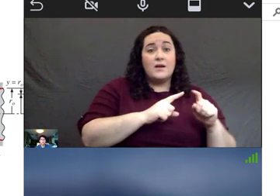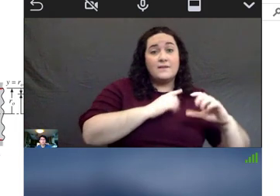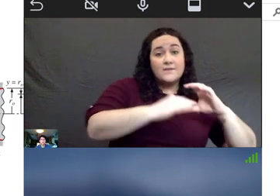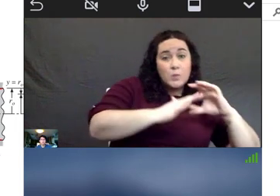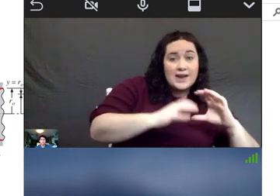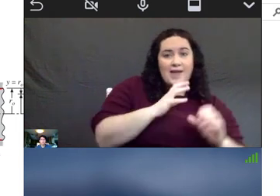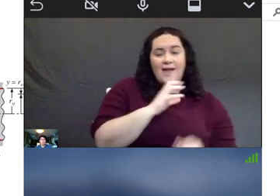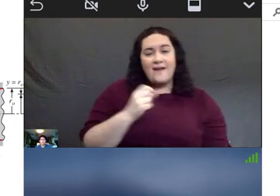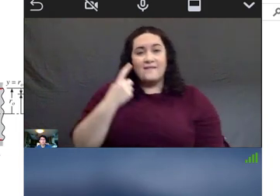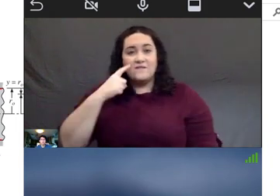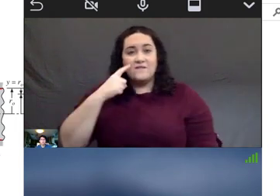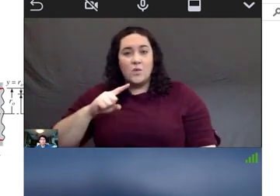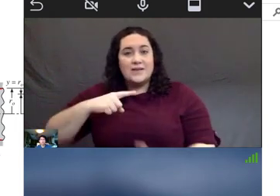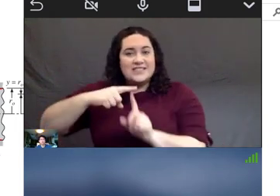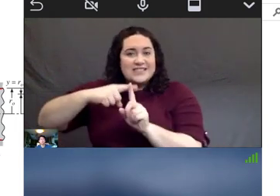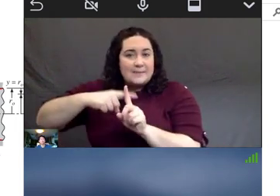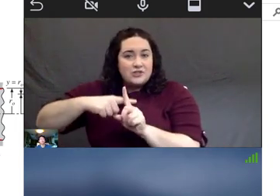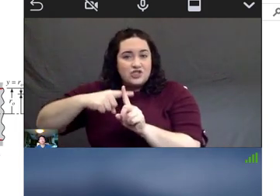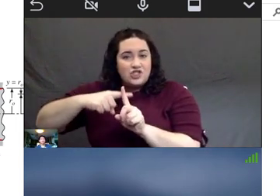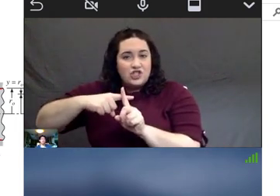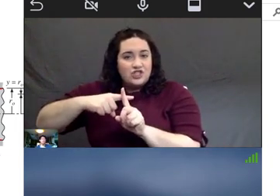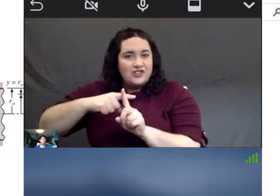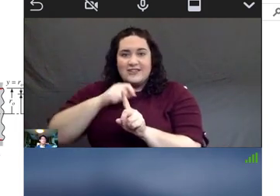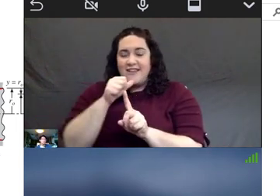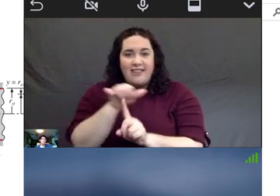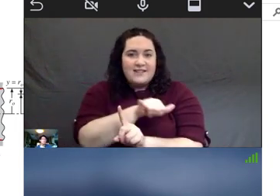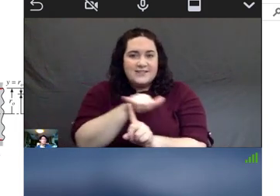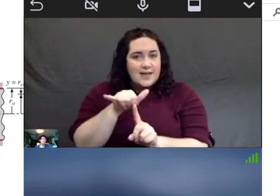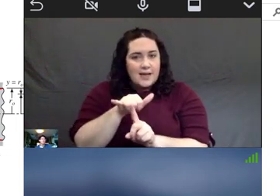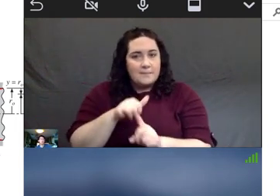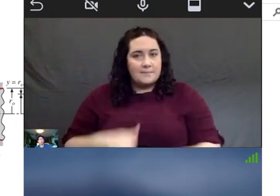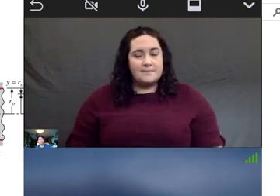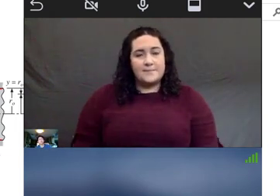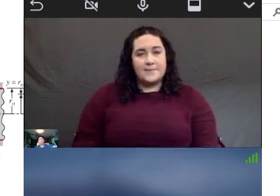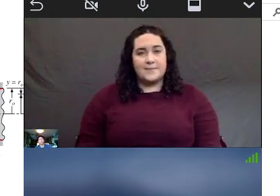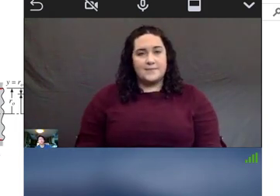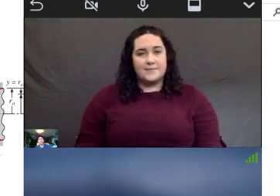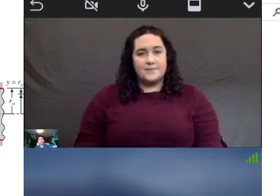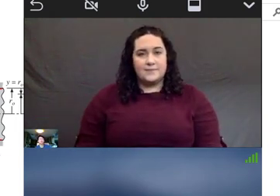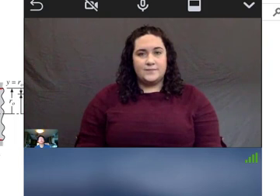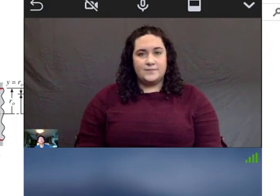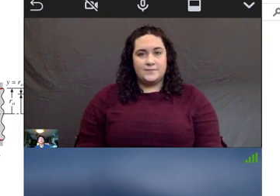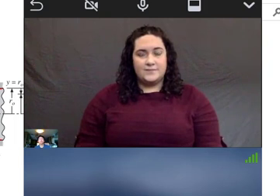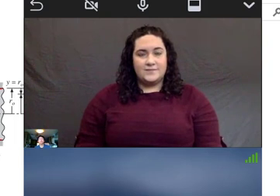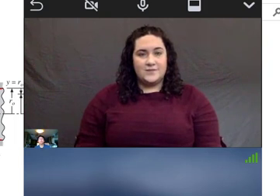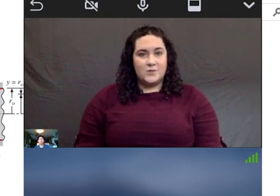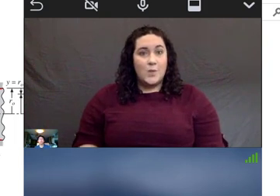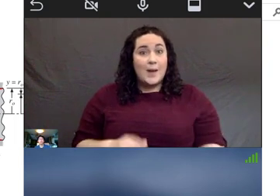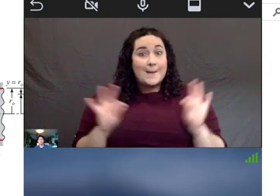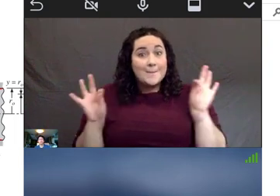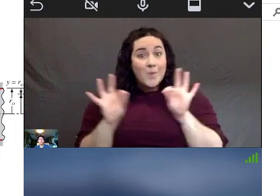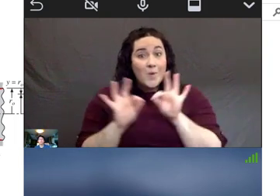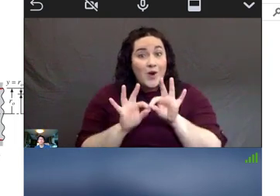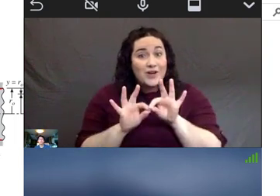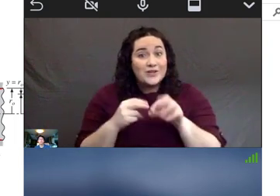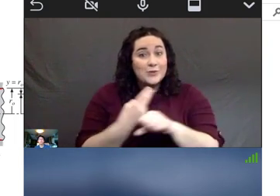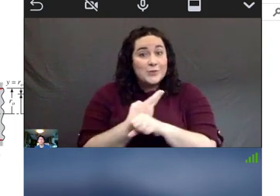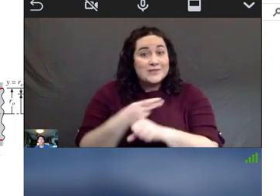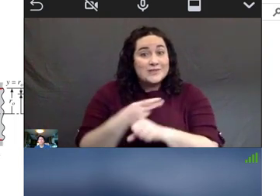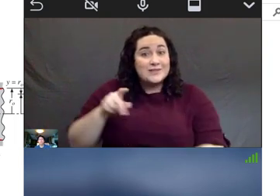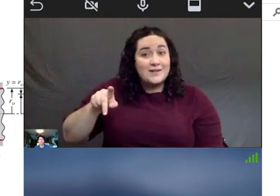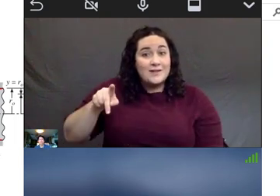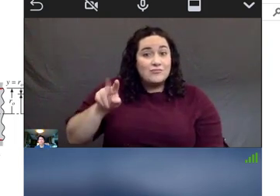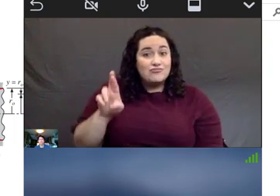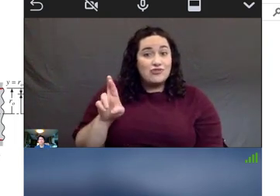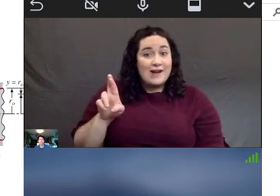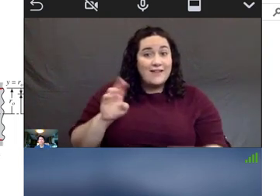same. So this is one of the reasons why we like to look at this Prandtl number, right? Because it talks about the ratio of the